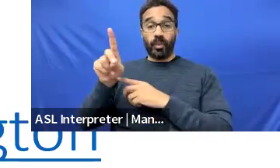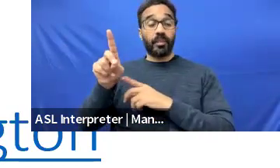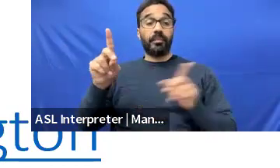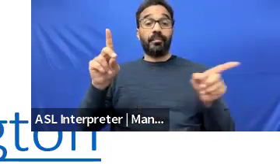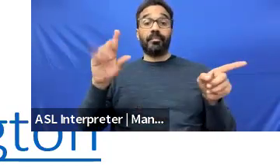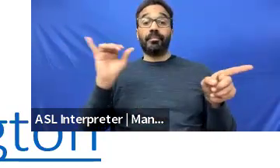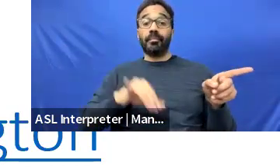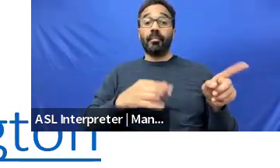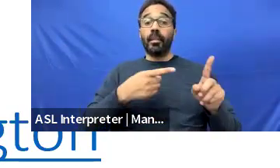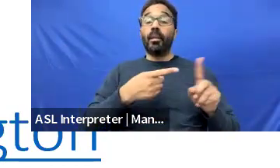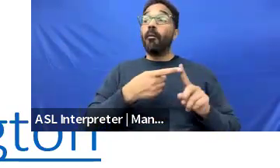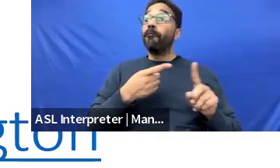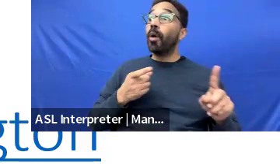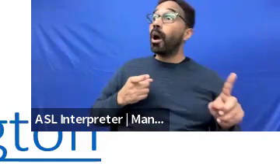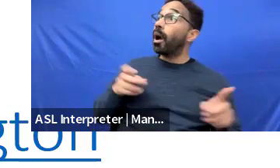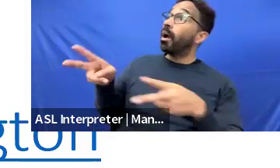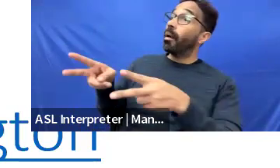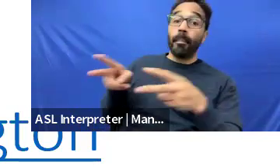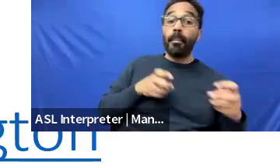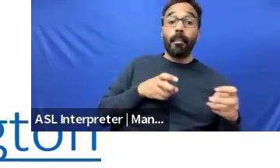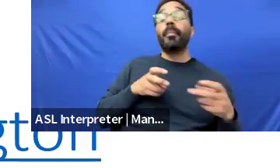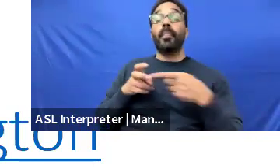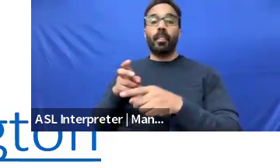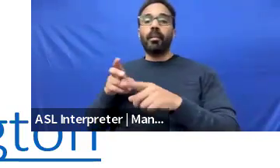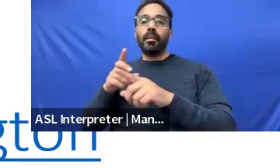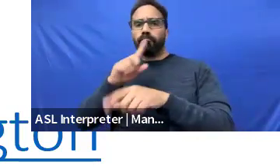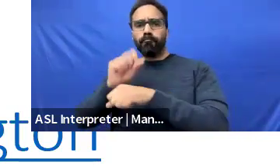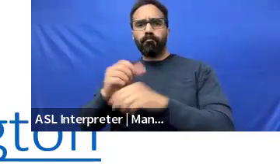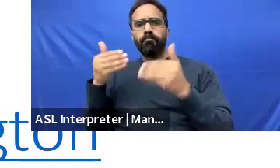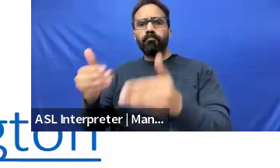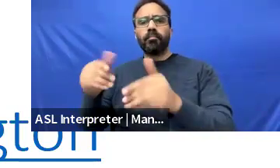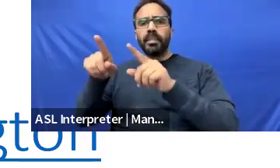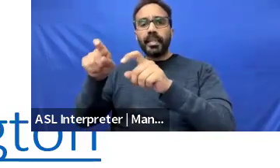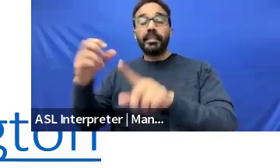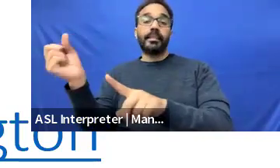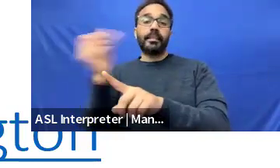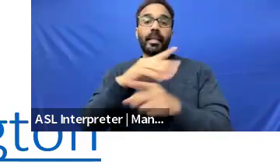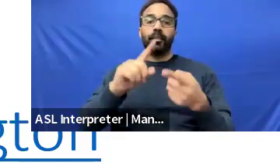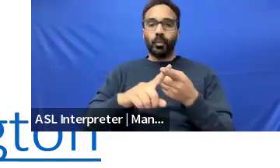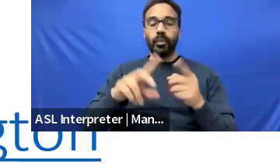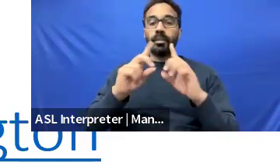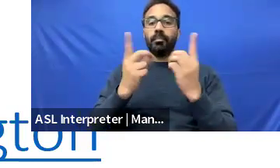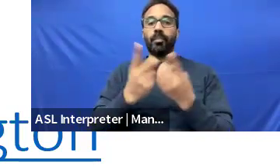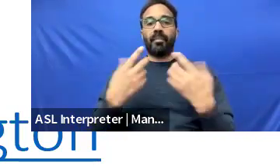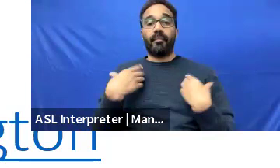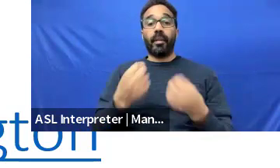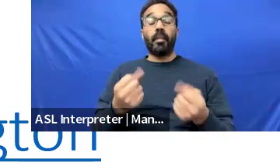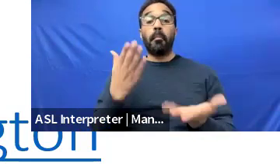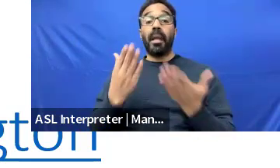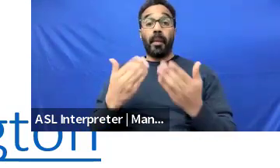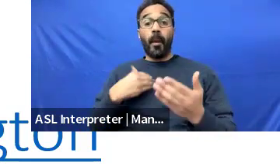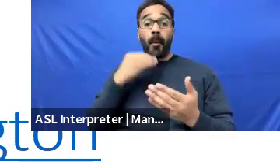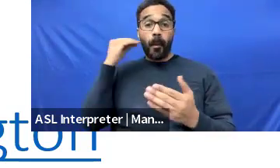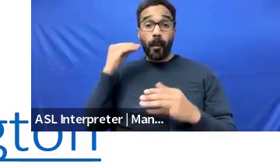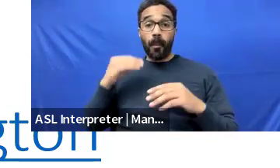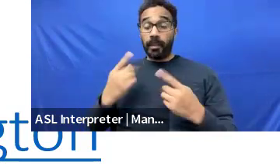from cases that are being reported and sent to the Department of Health. This could be from an at-home COVID test that you test positive and you want